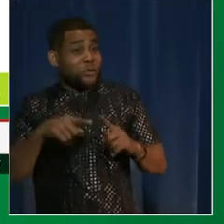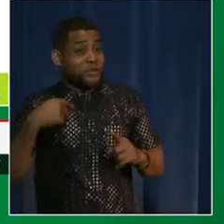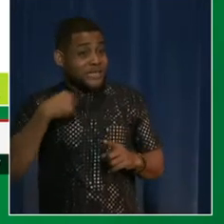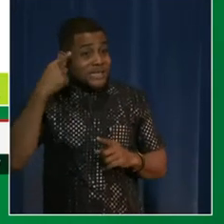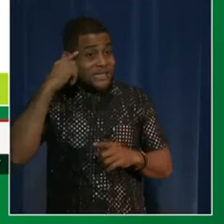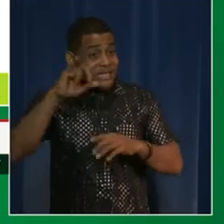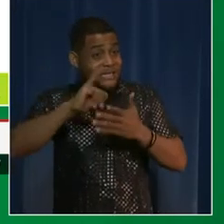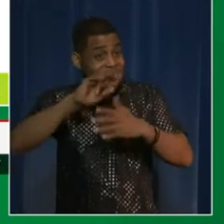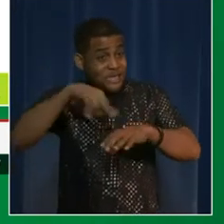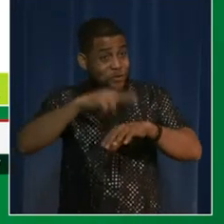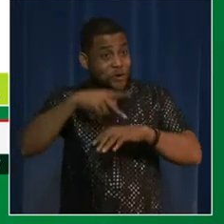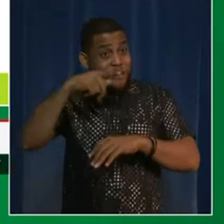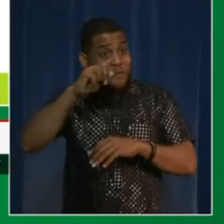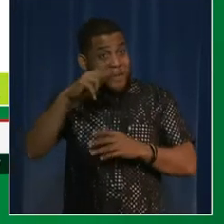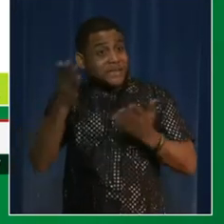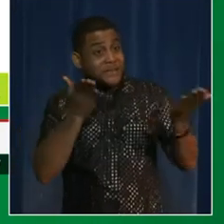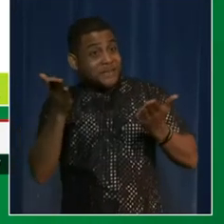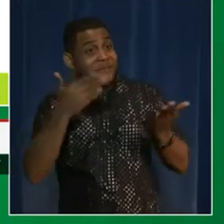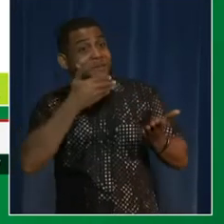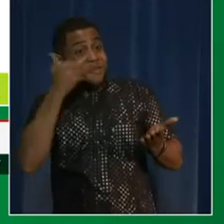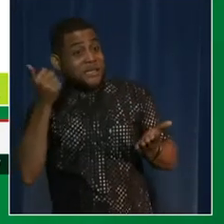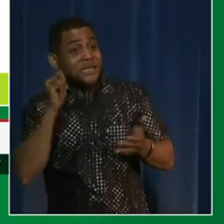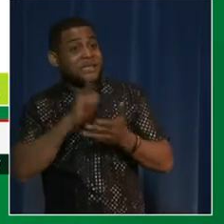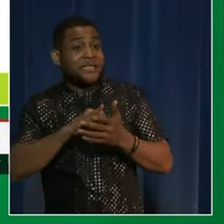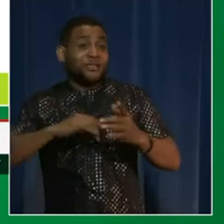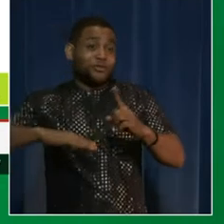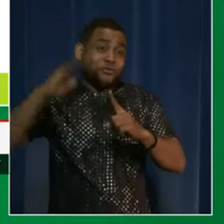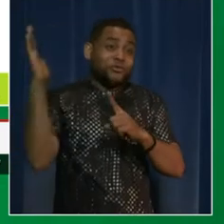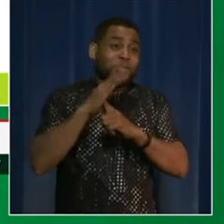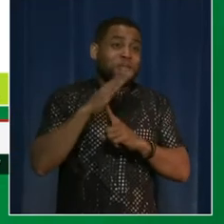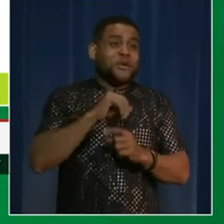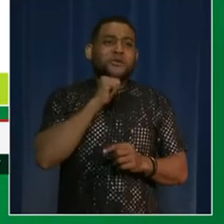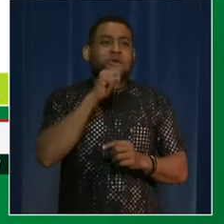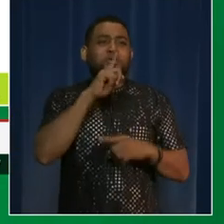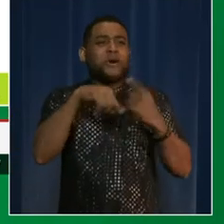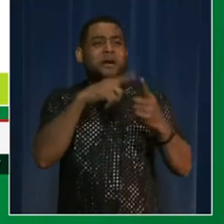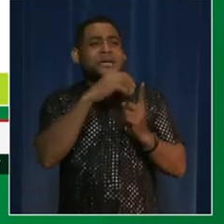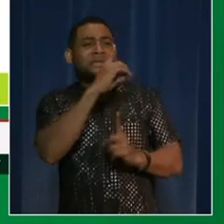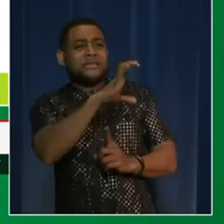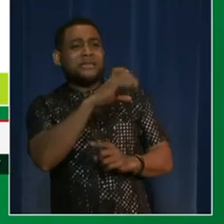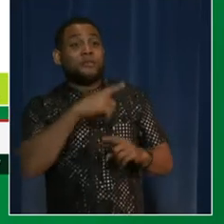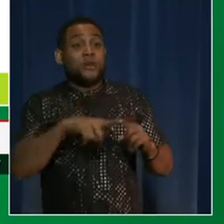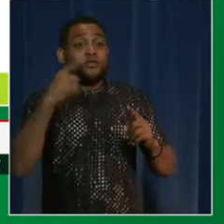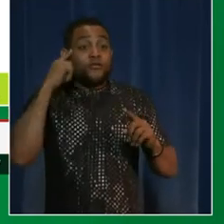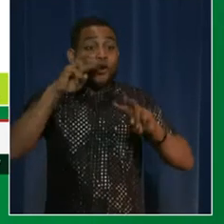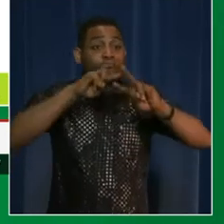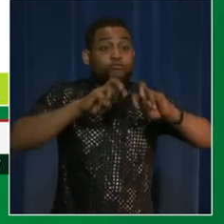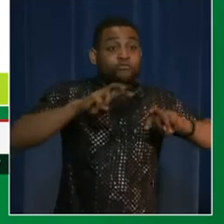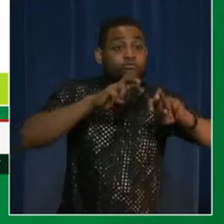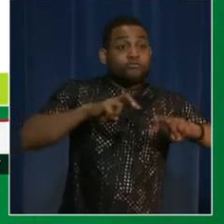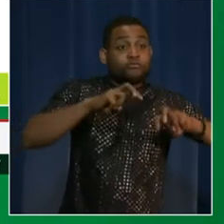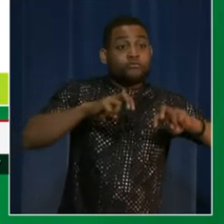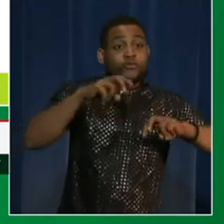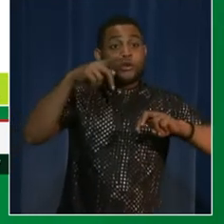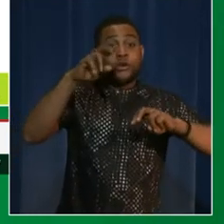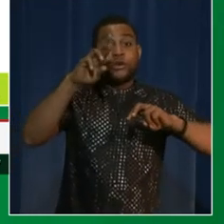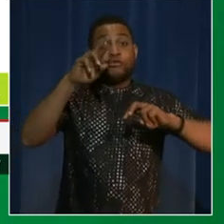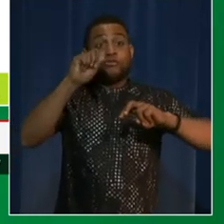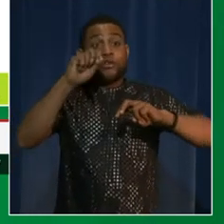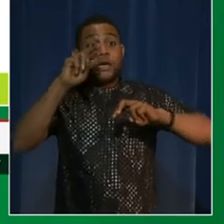Service. That's the monument. They're not talking about D.C. But if you dig into the rankings, they cite the